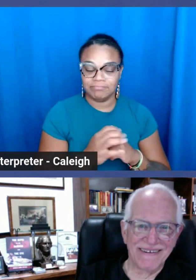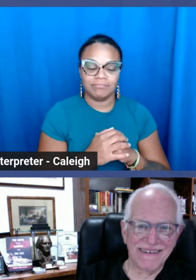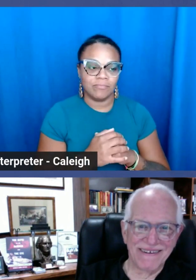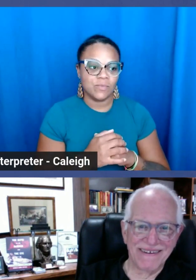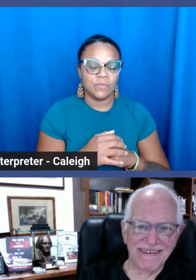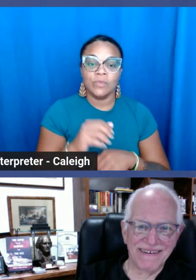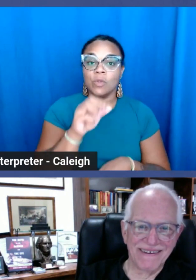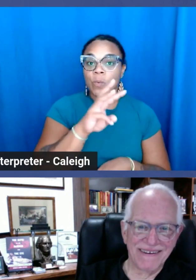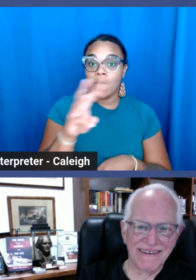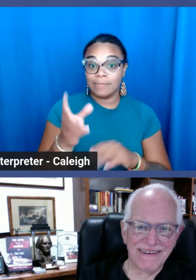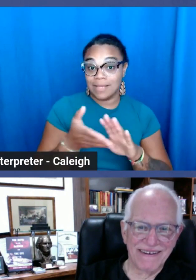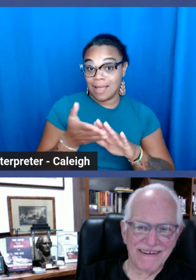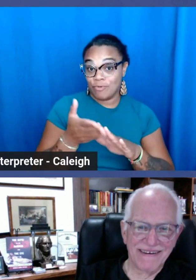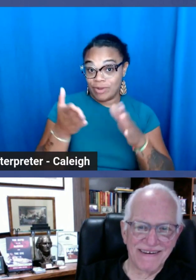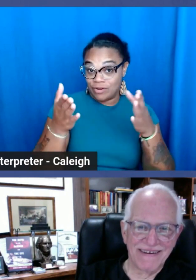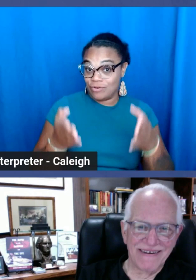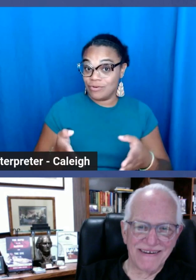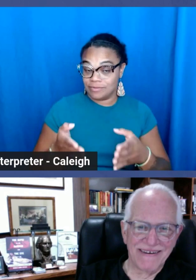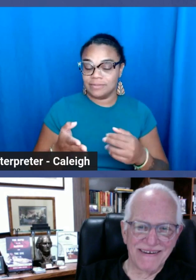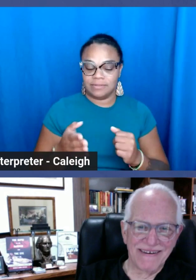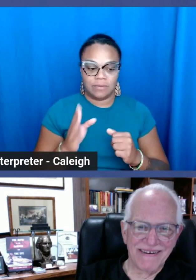website operators are increasingly